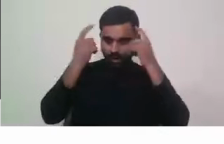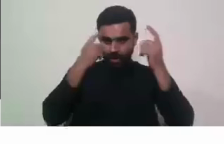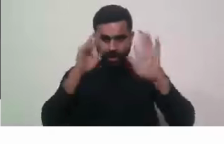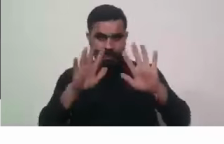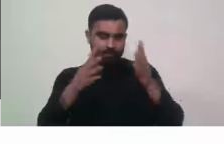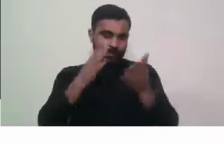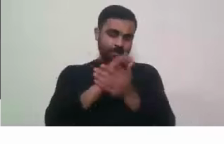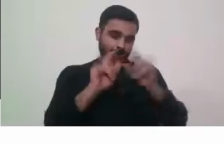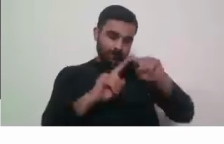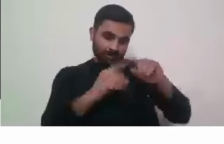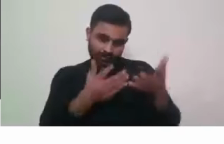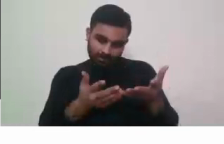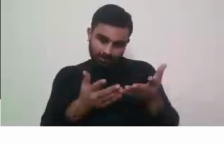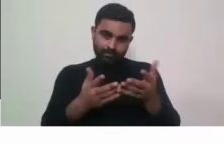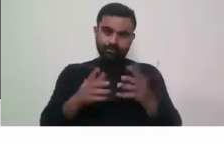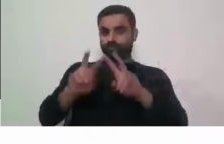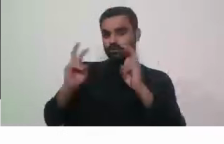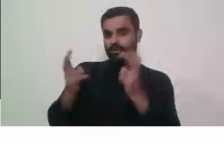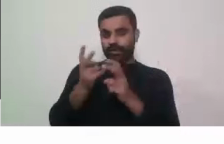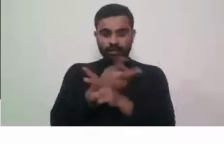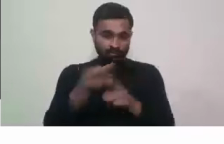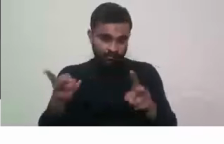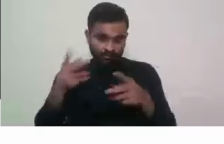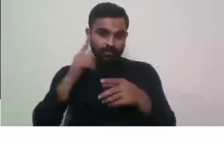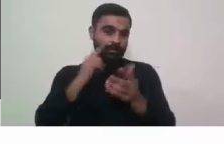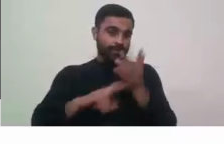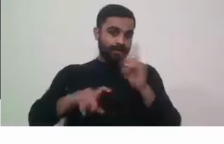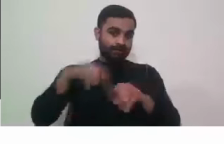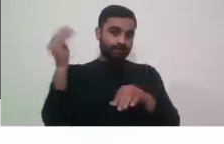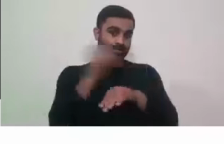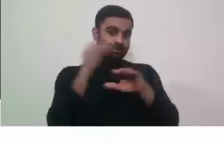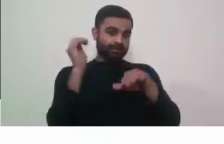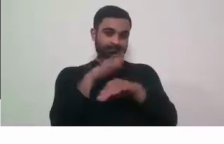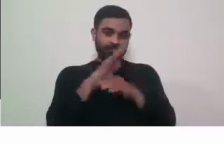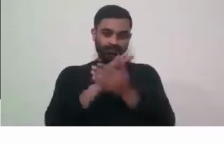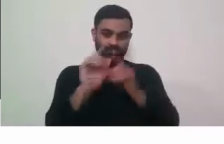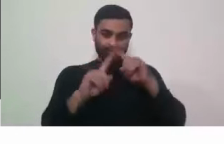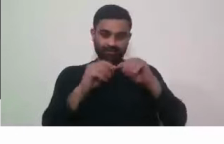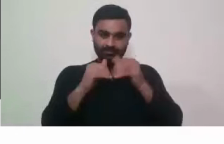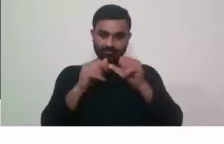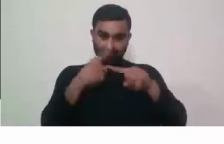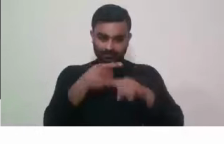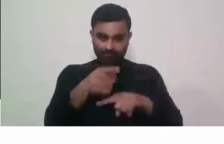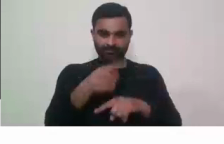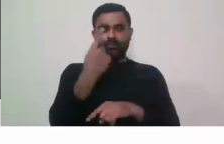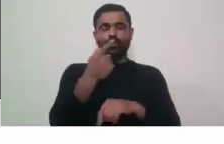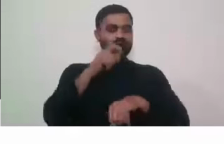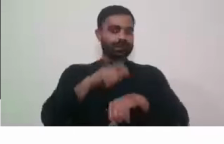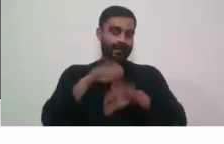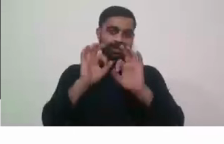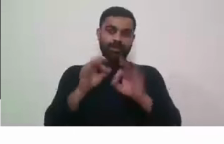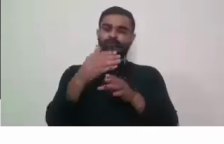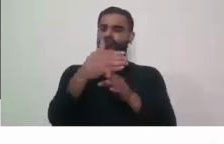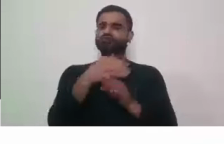in the chat box or maybe on the Padlet. The Padlet link is already there in the chat box. So only this time we are going to share